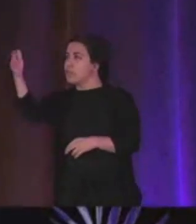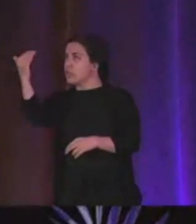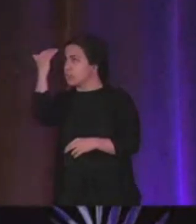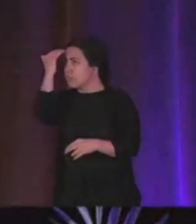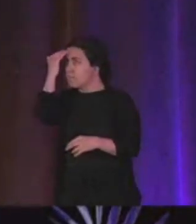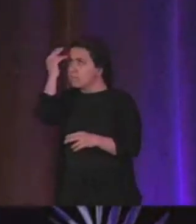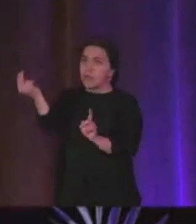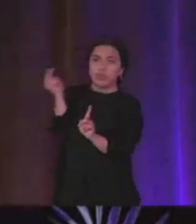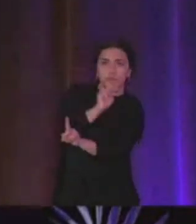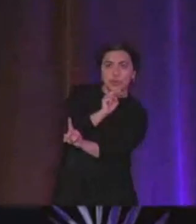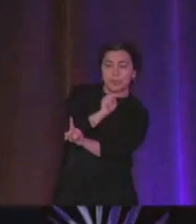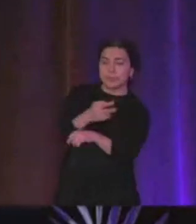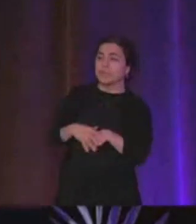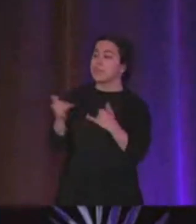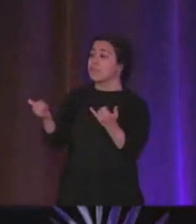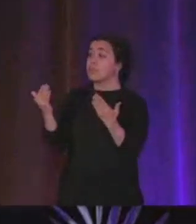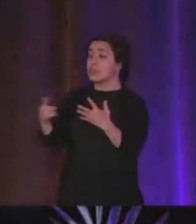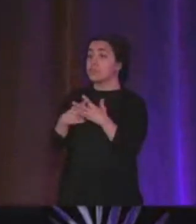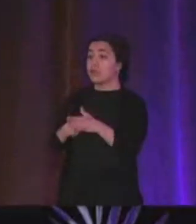started.